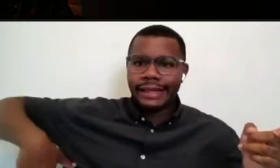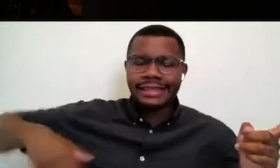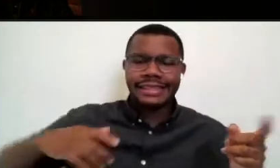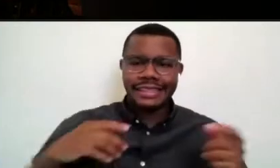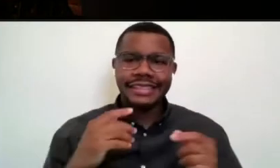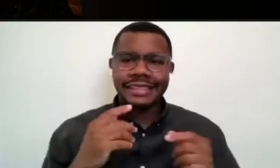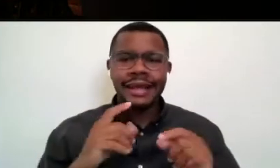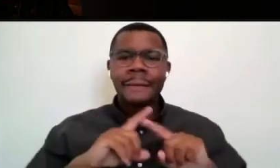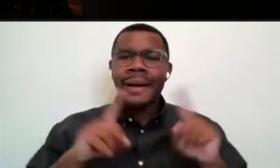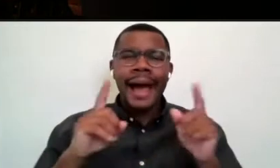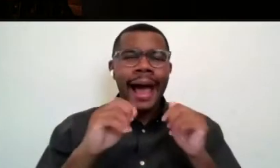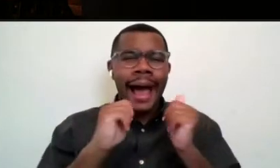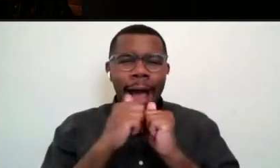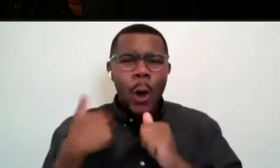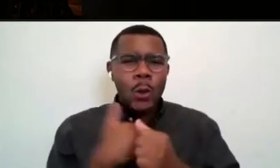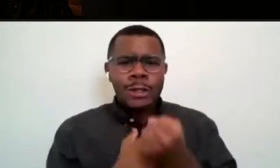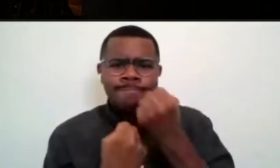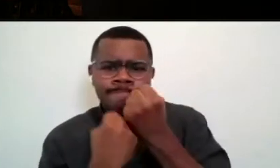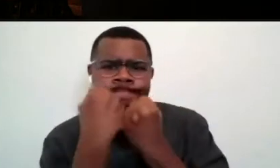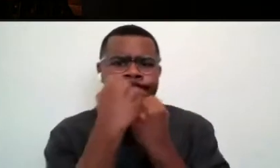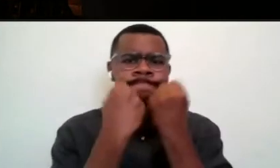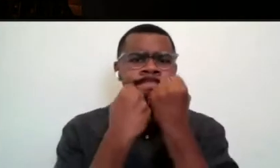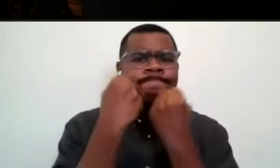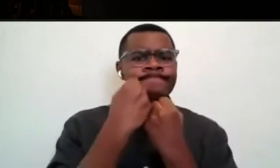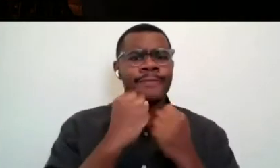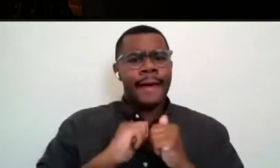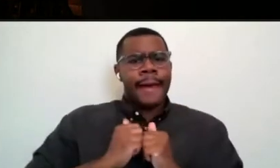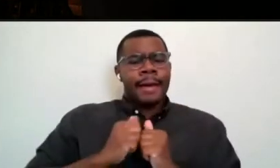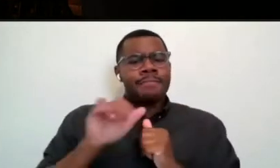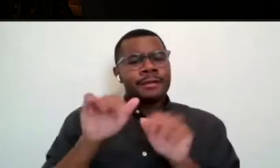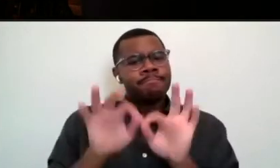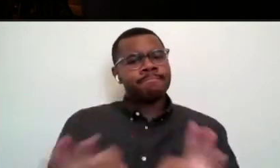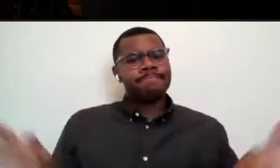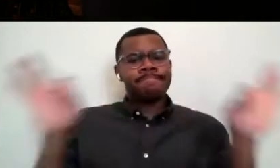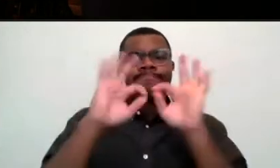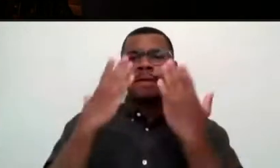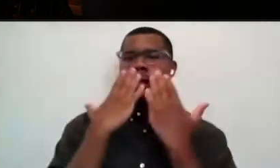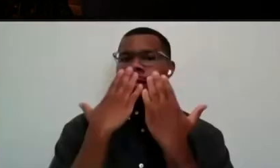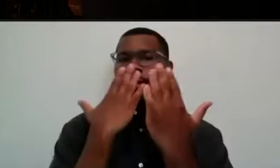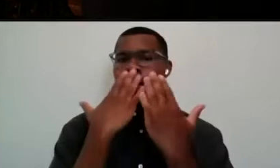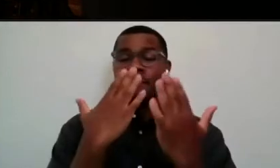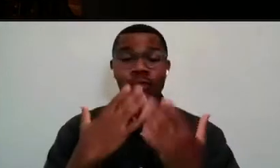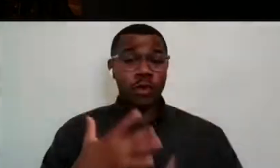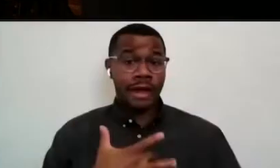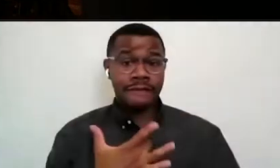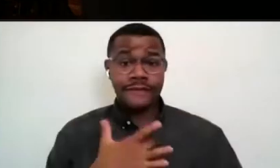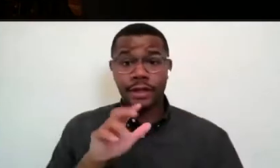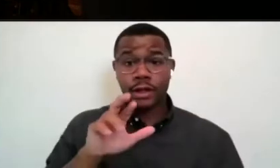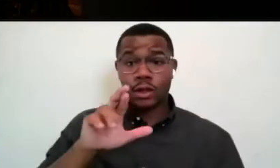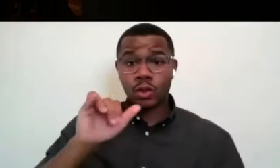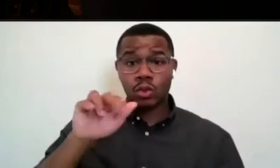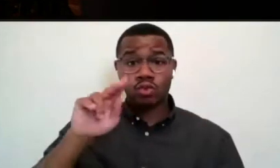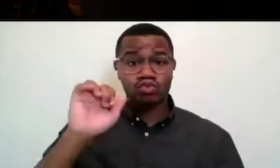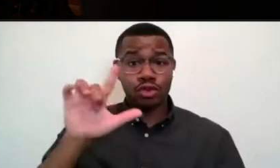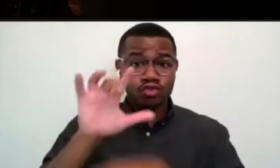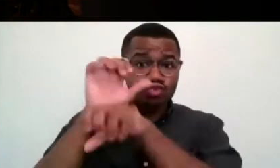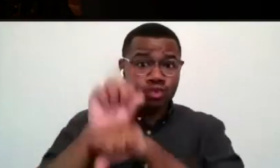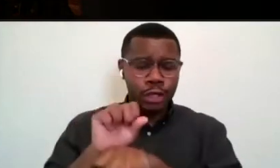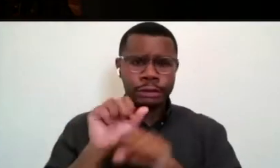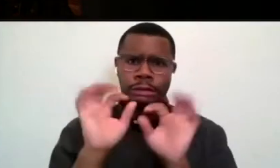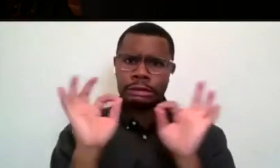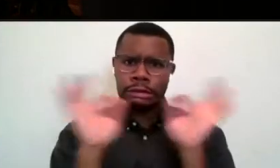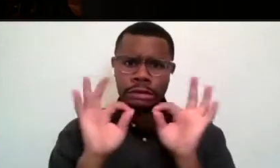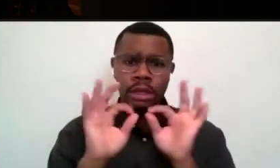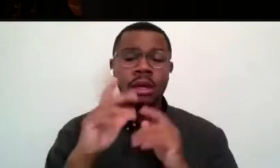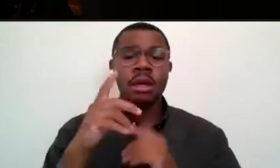do we lift each other up, you know? Yeah. So, yeah, I think rituals will be a big part of it. The kind of training that I feel like I